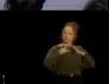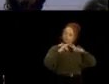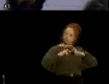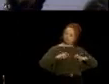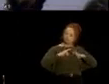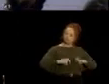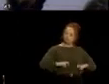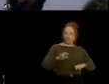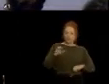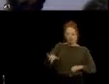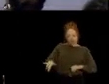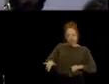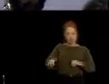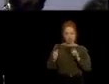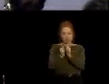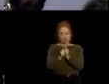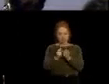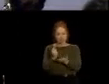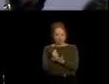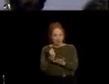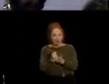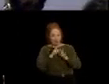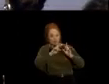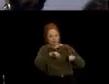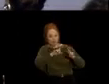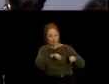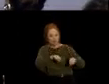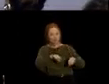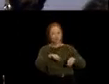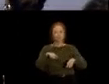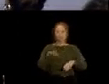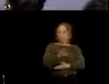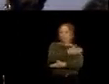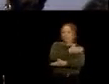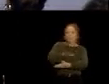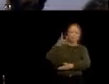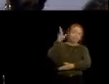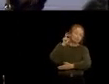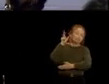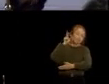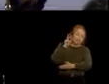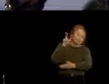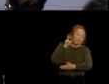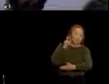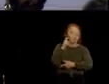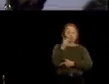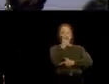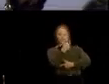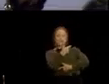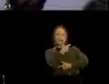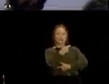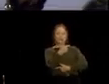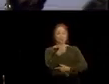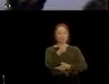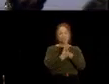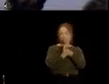and therapy and listening to music and watching rom-coms and calling it research.